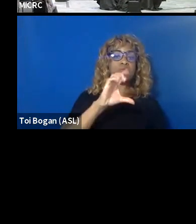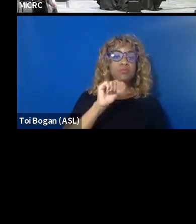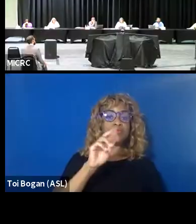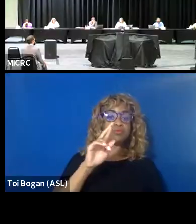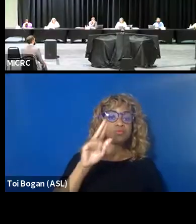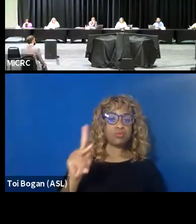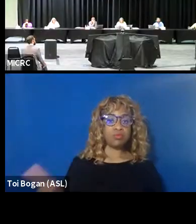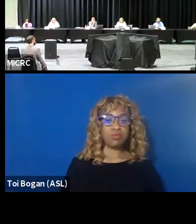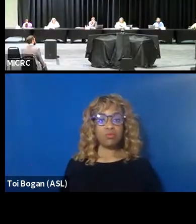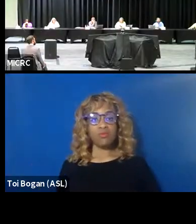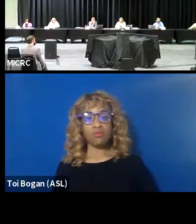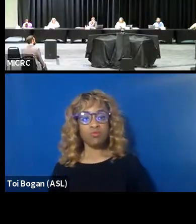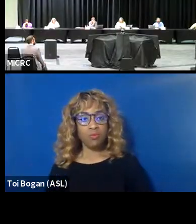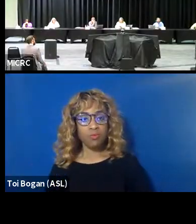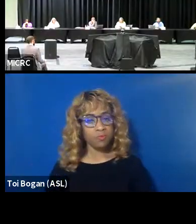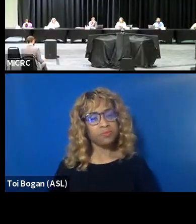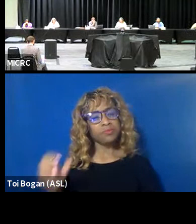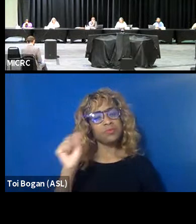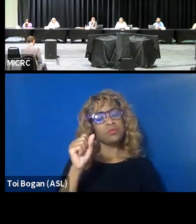Yeah,